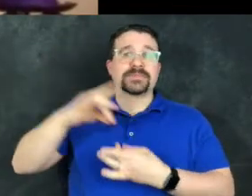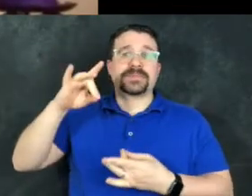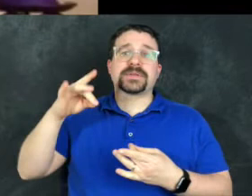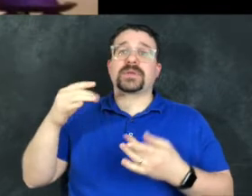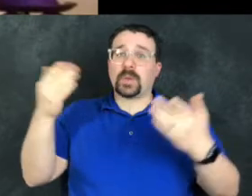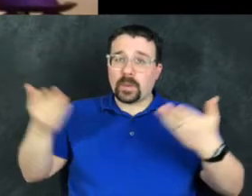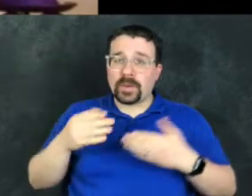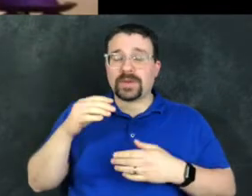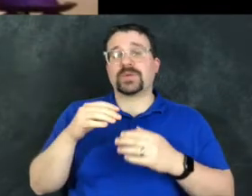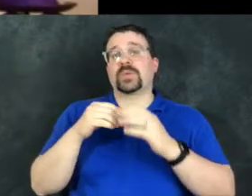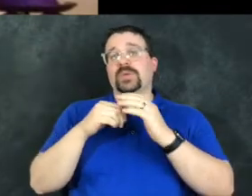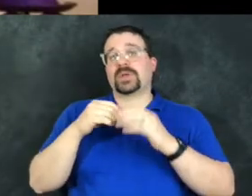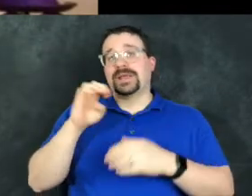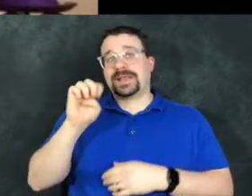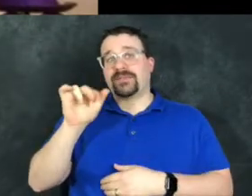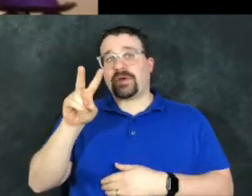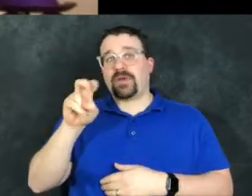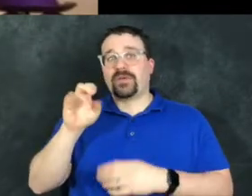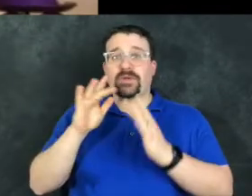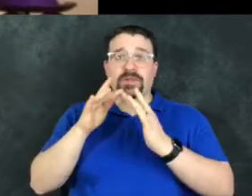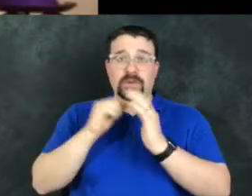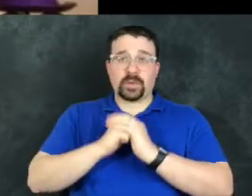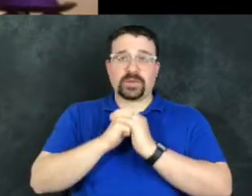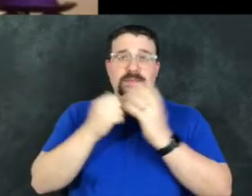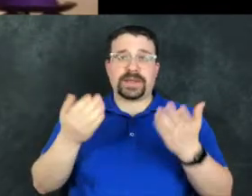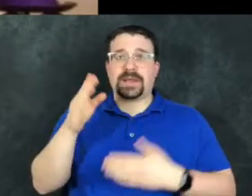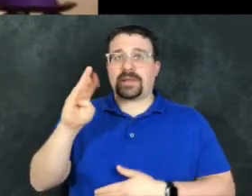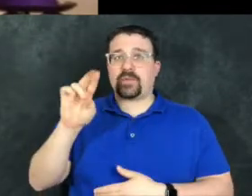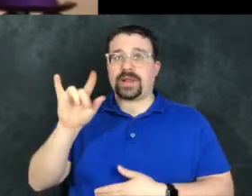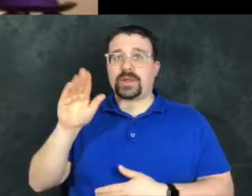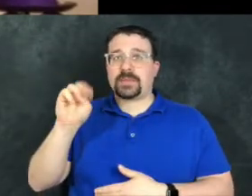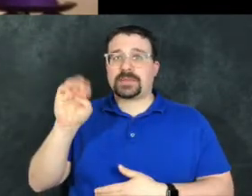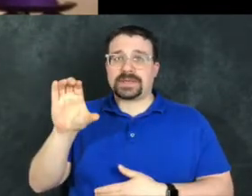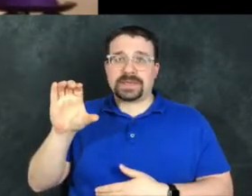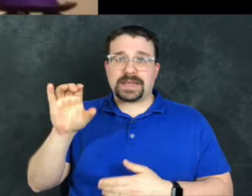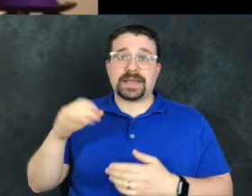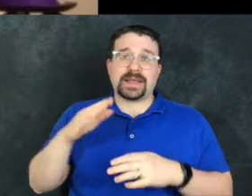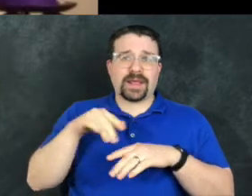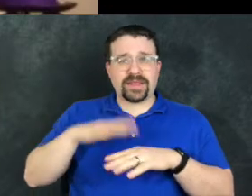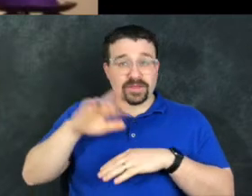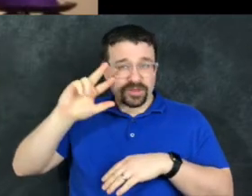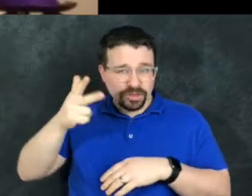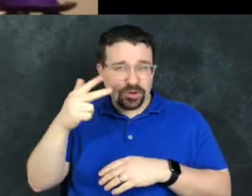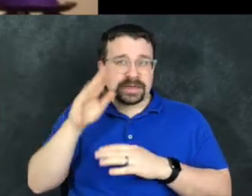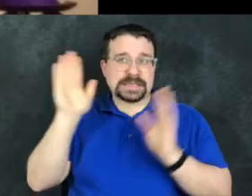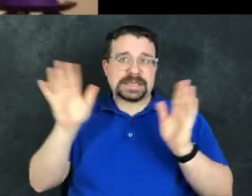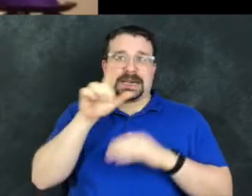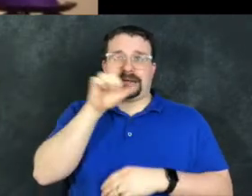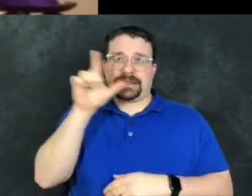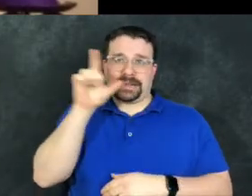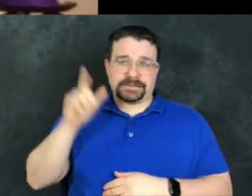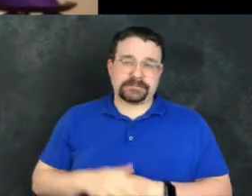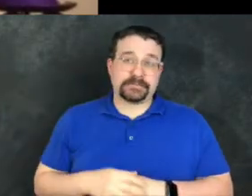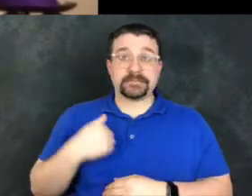Father, Son, and Holy Spirit, and welcome to Evolve Online Worship at Bradley United Methodist Church on this third Sunday